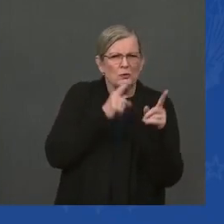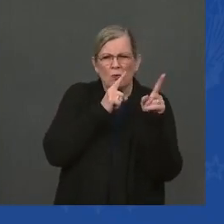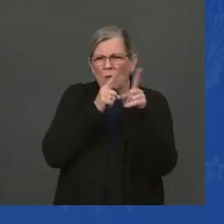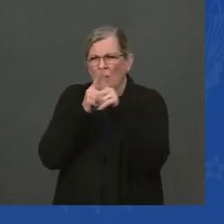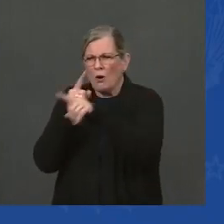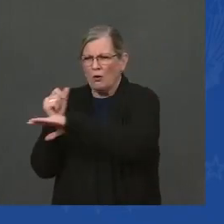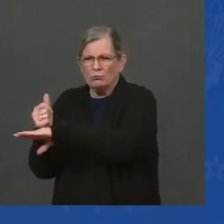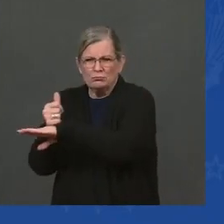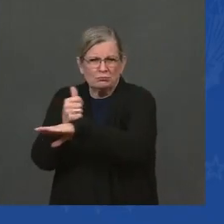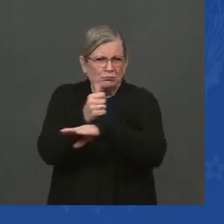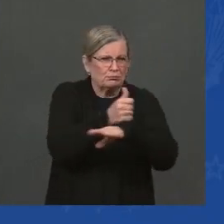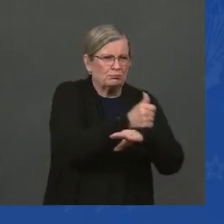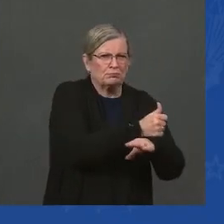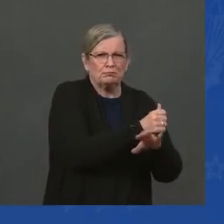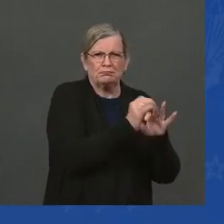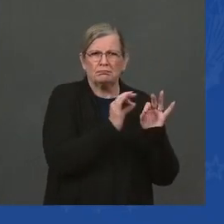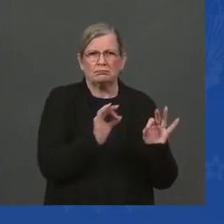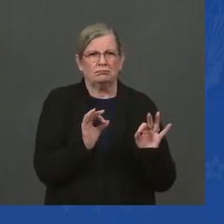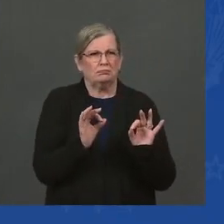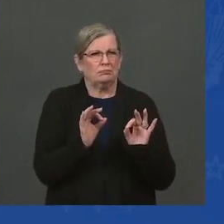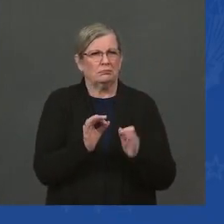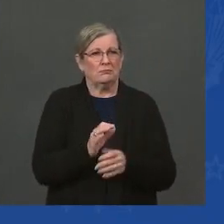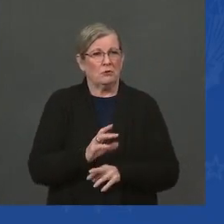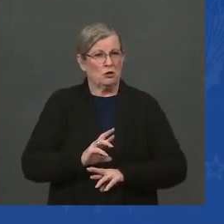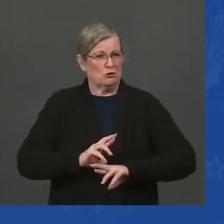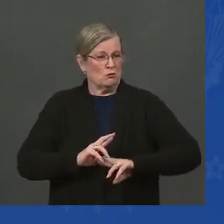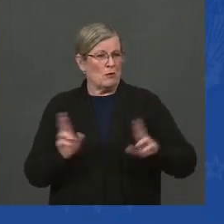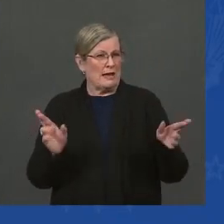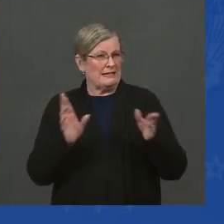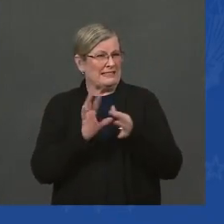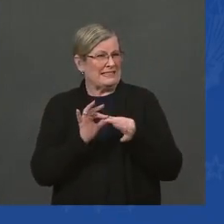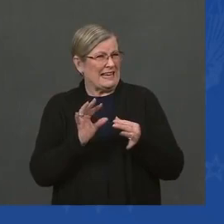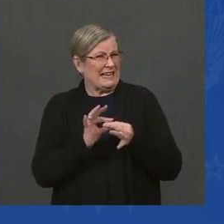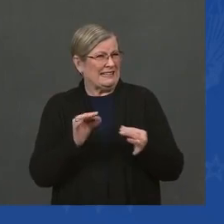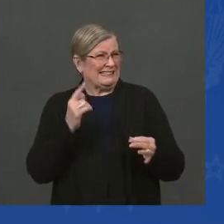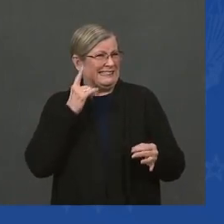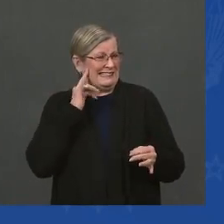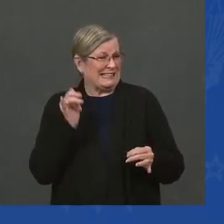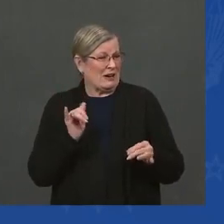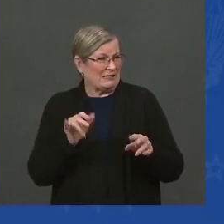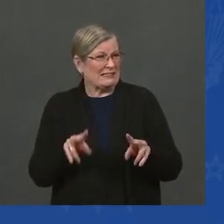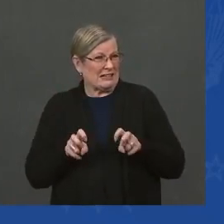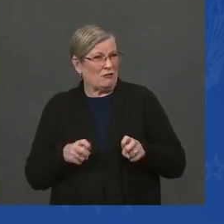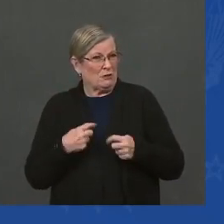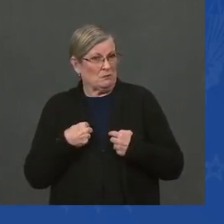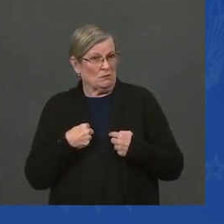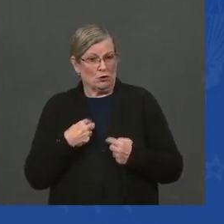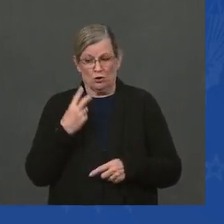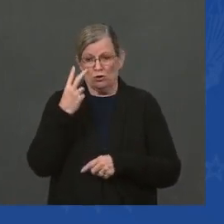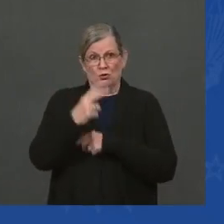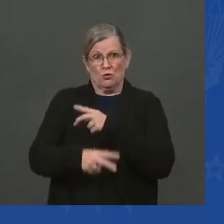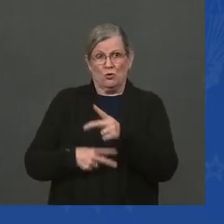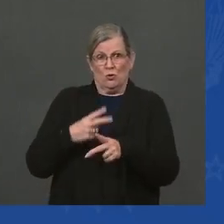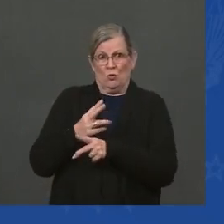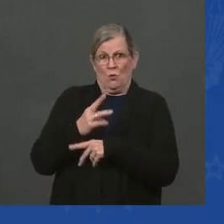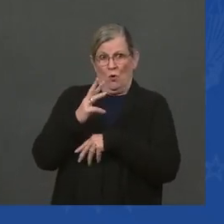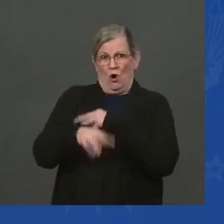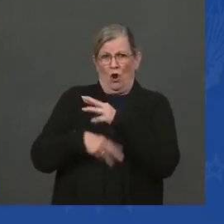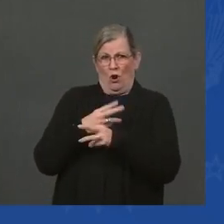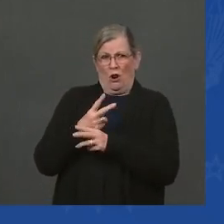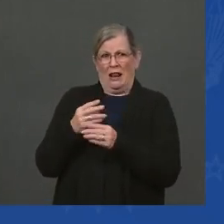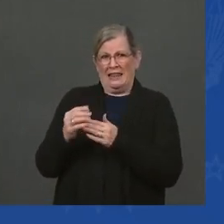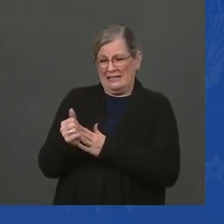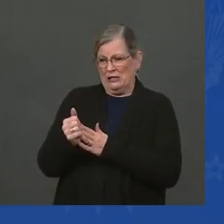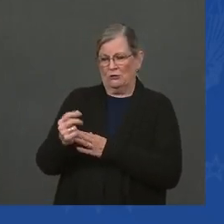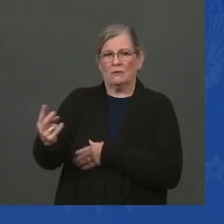what I'm about to say sounds awfully self-serving. 2 world leaders came up to me today and said, thank you for your leadership. You're making a big